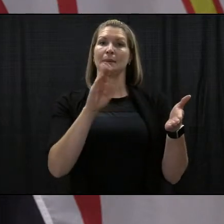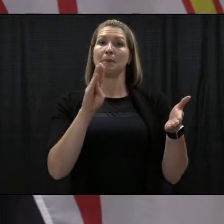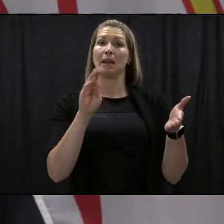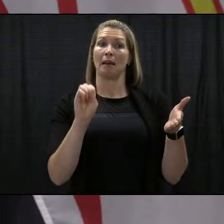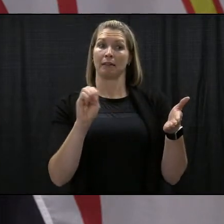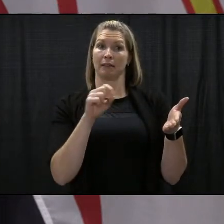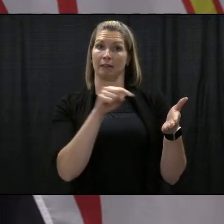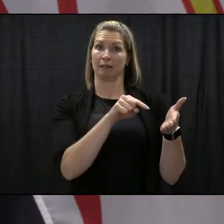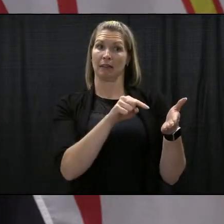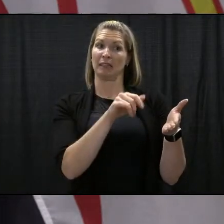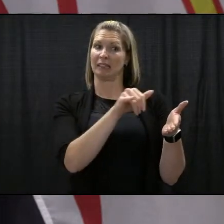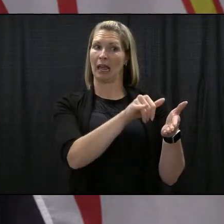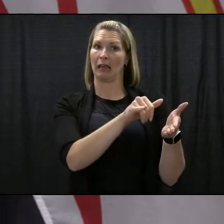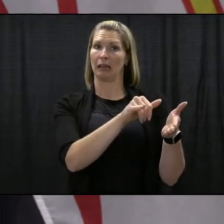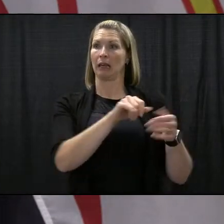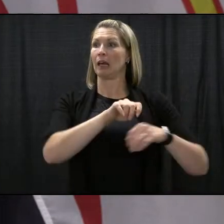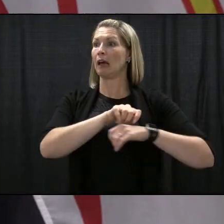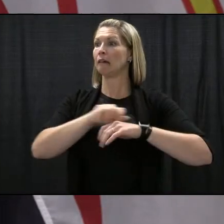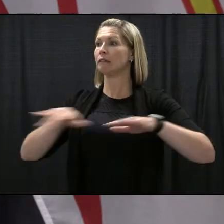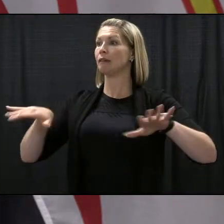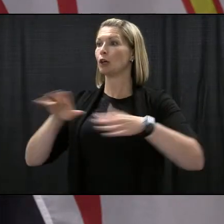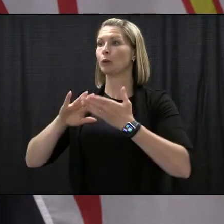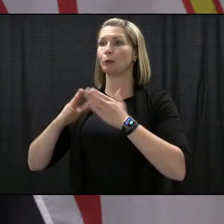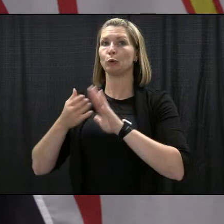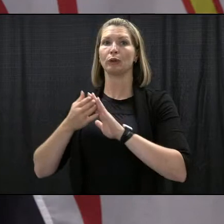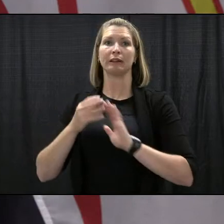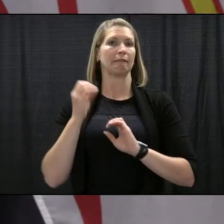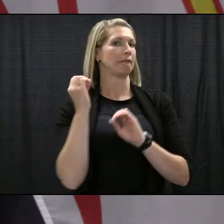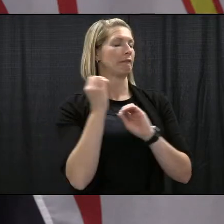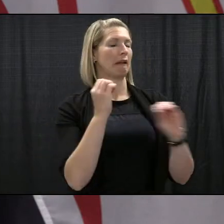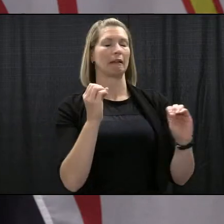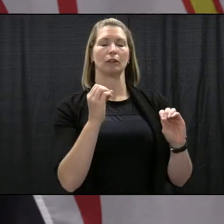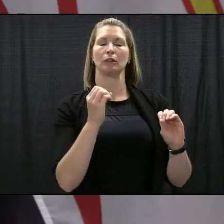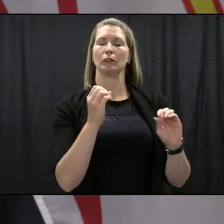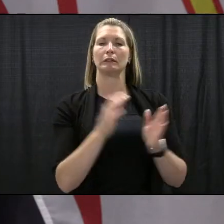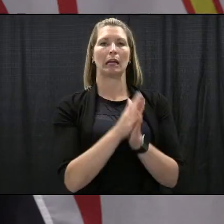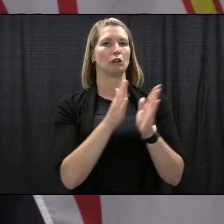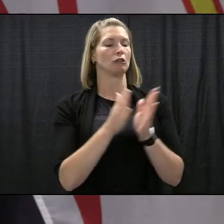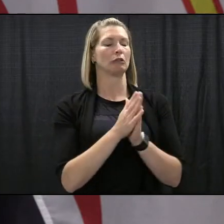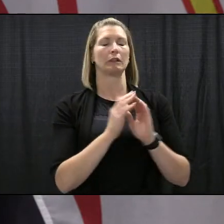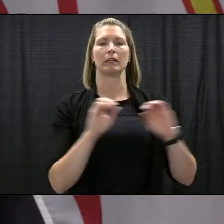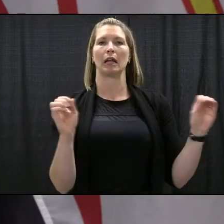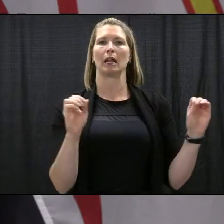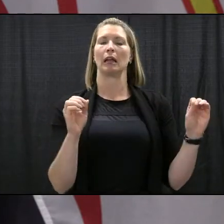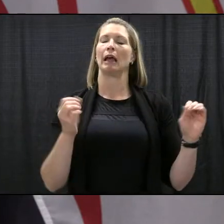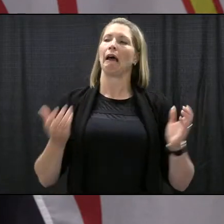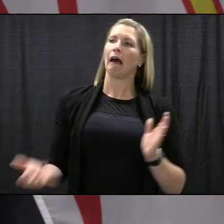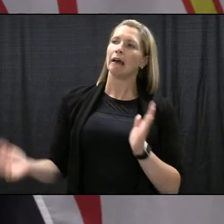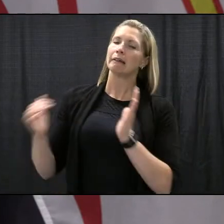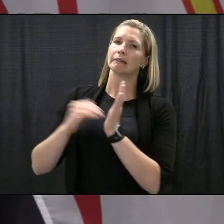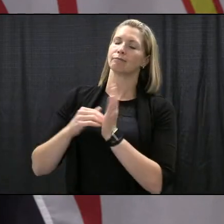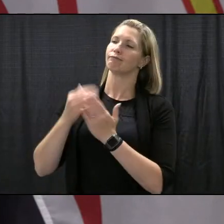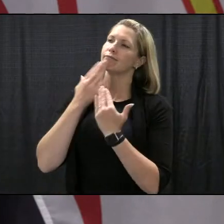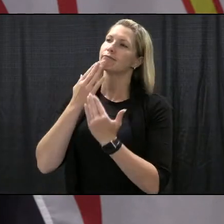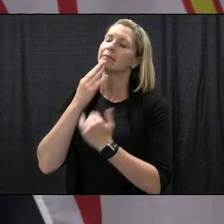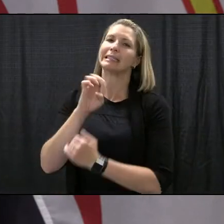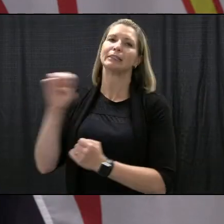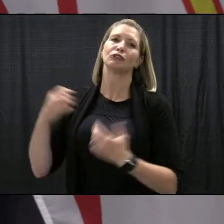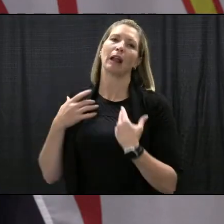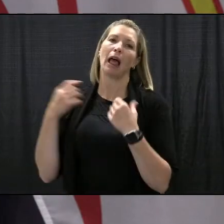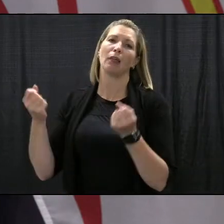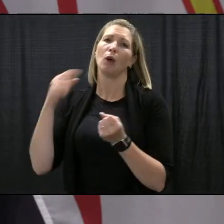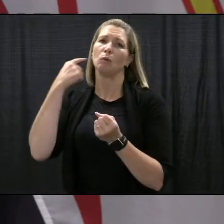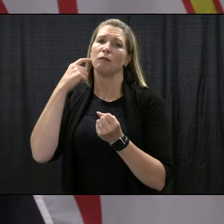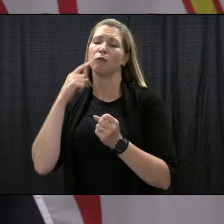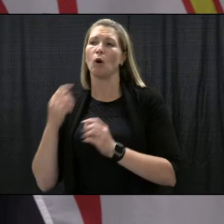the community. I would like to thank Eastern Health staff who, once again, boarded the ship to conduct the tests, and we continue to